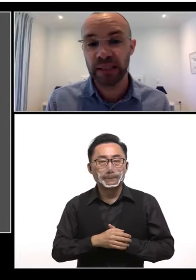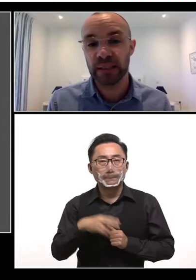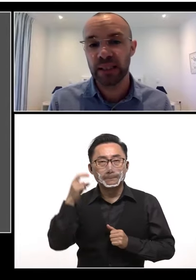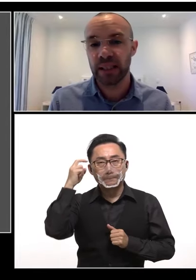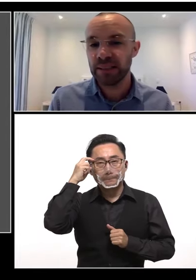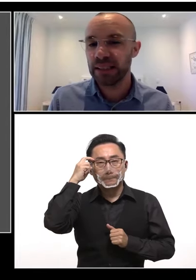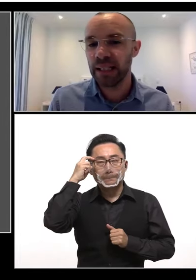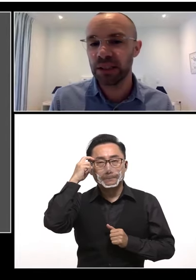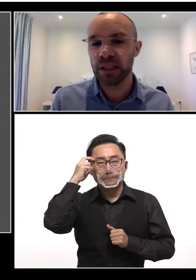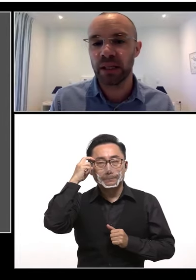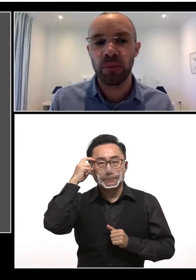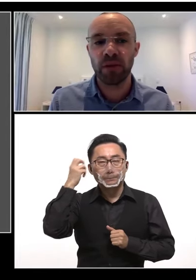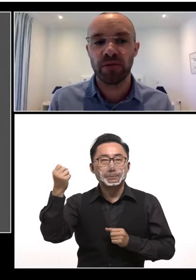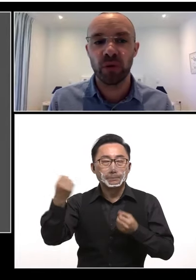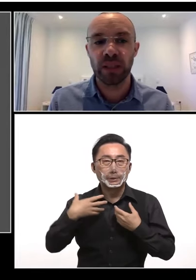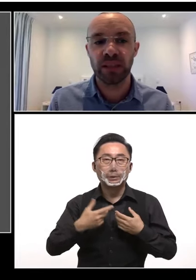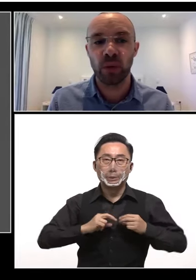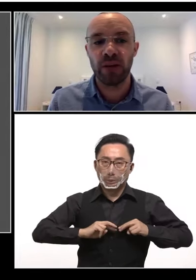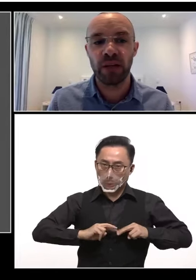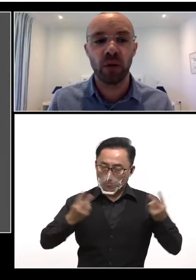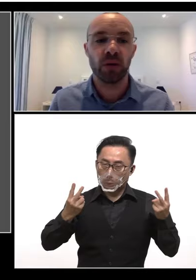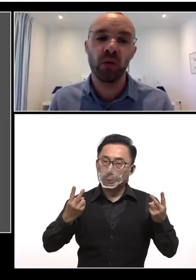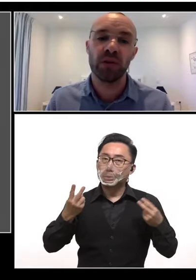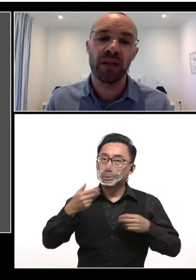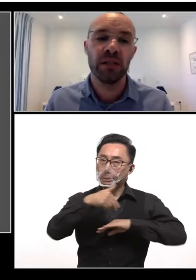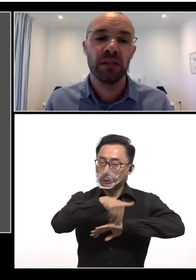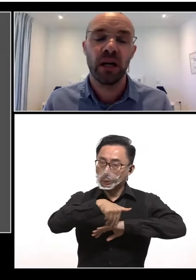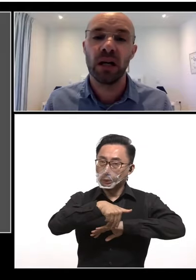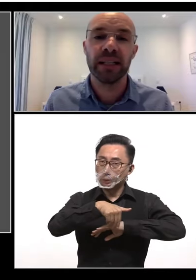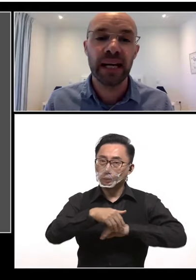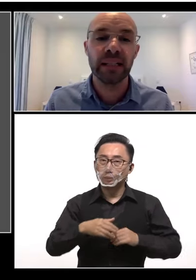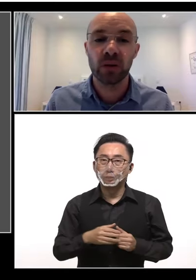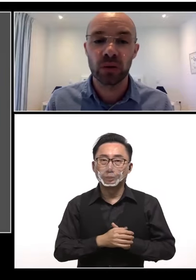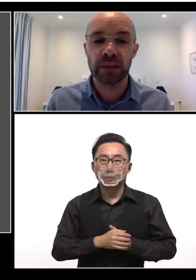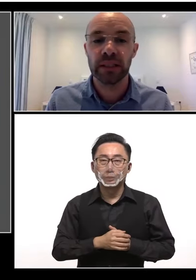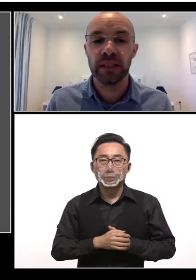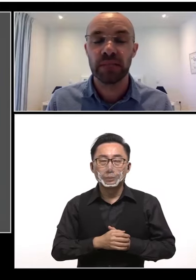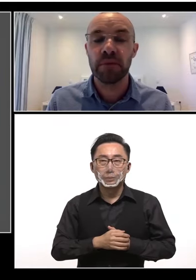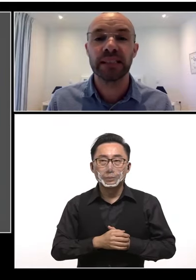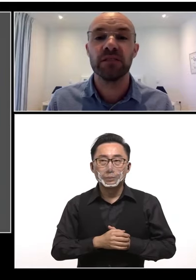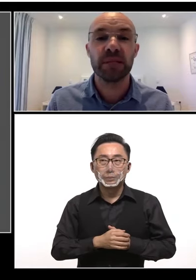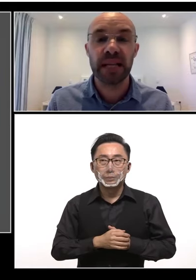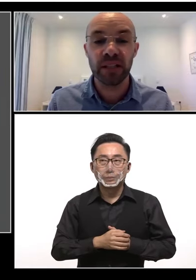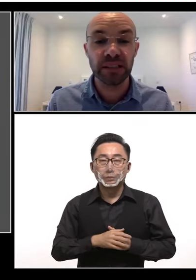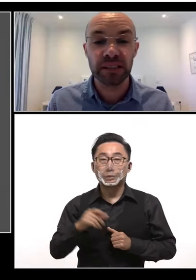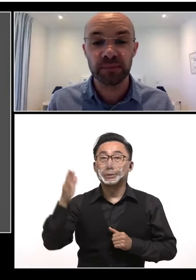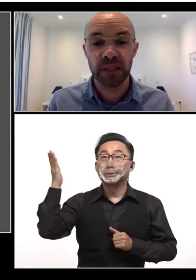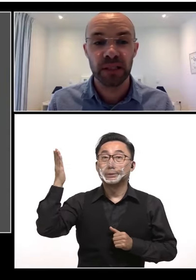peers, there is a danger that we might fall into wearing what author Harlan Lane calls the mask of